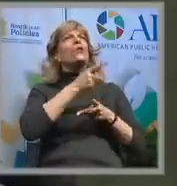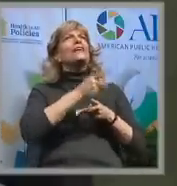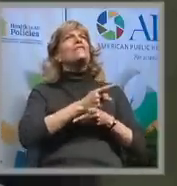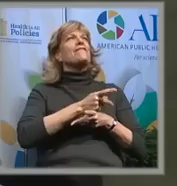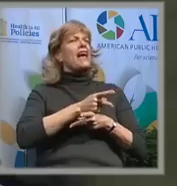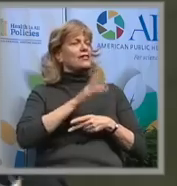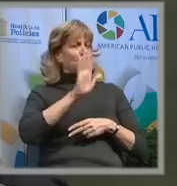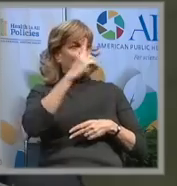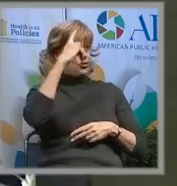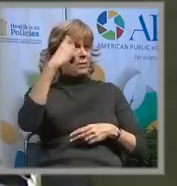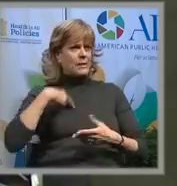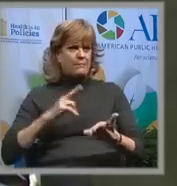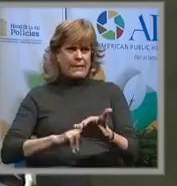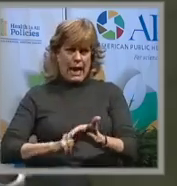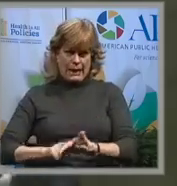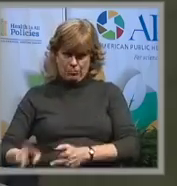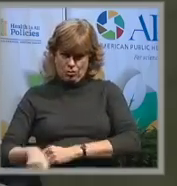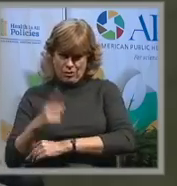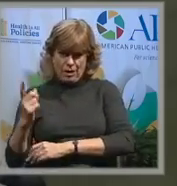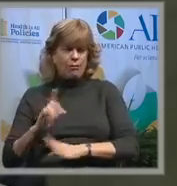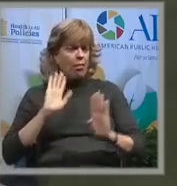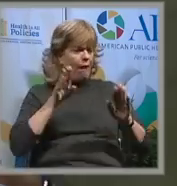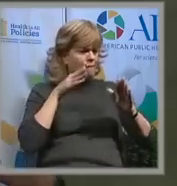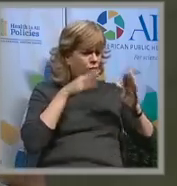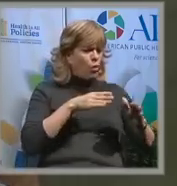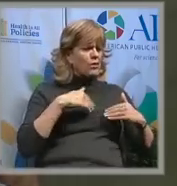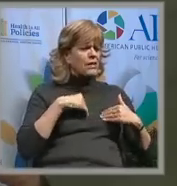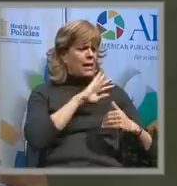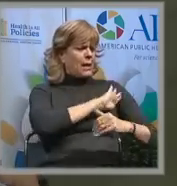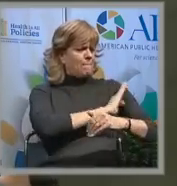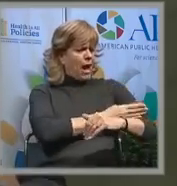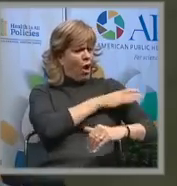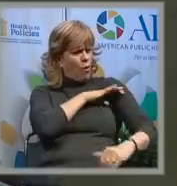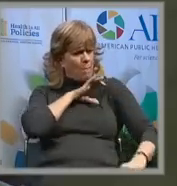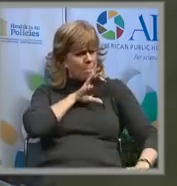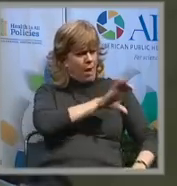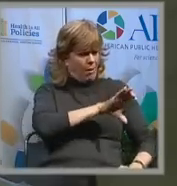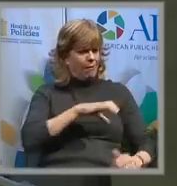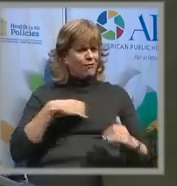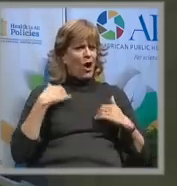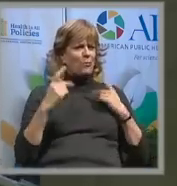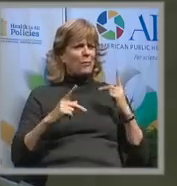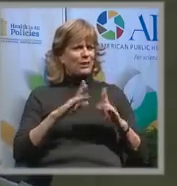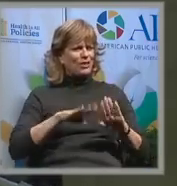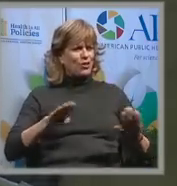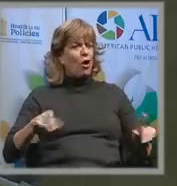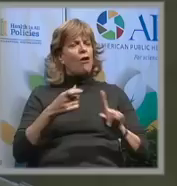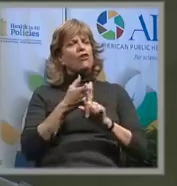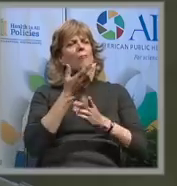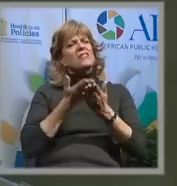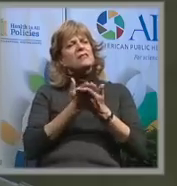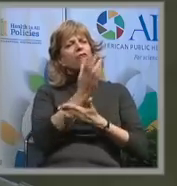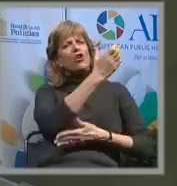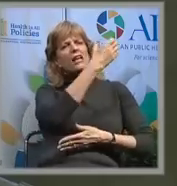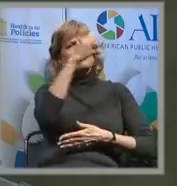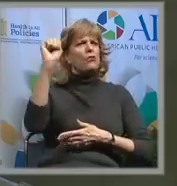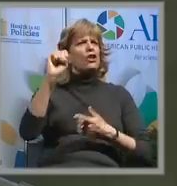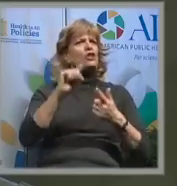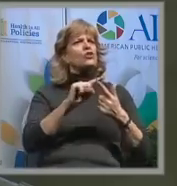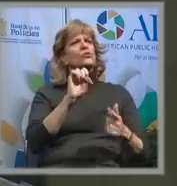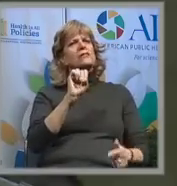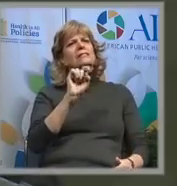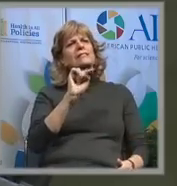signing today focuses on empowerment of young people, of children and young people, from the civil rights movement to STEM